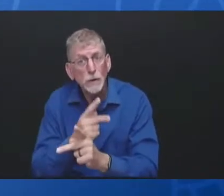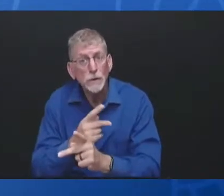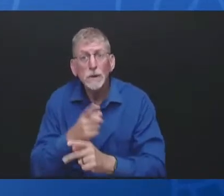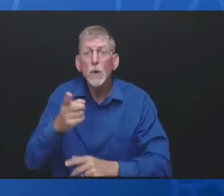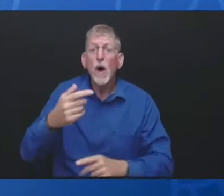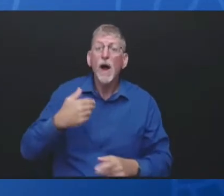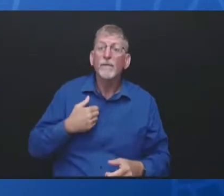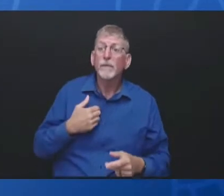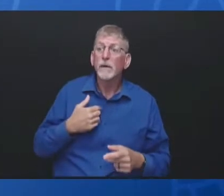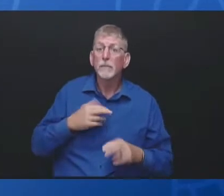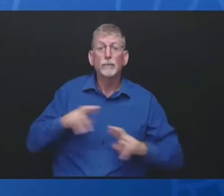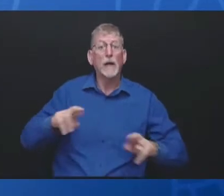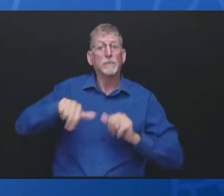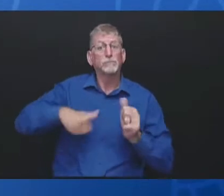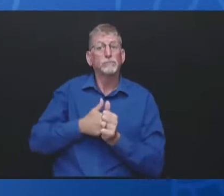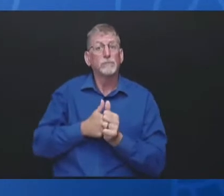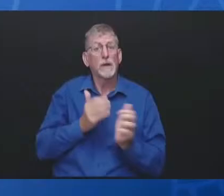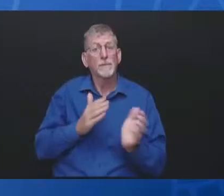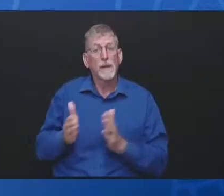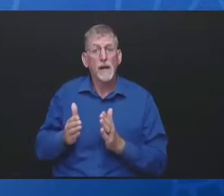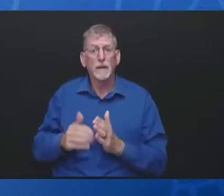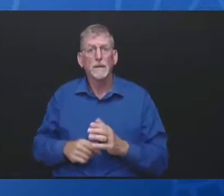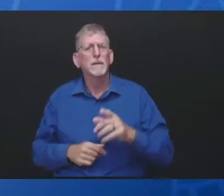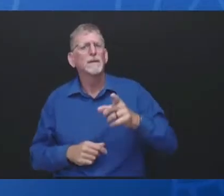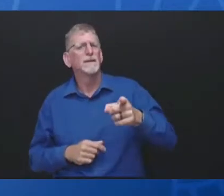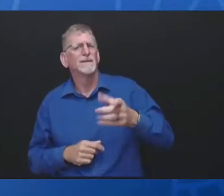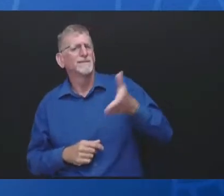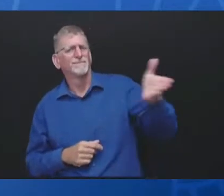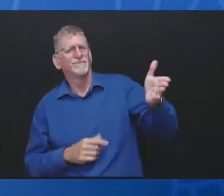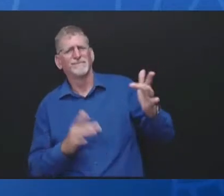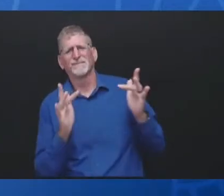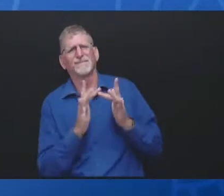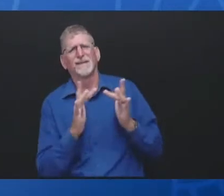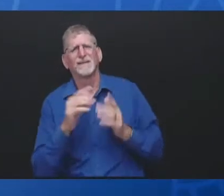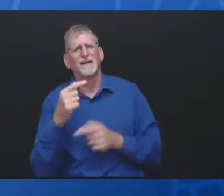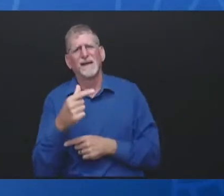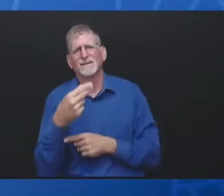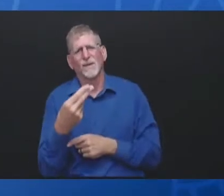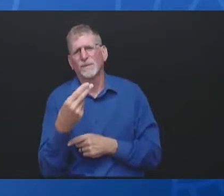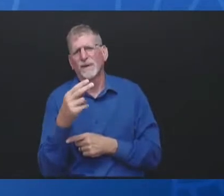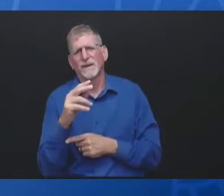Gaza Humanitarian Foundation. I know it can be,